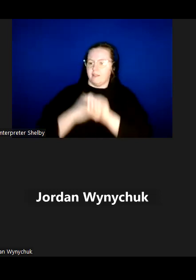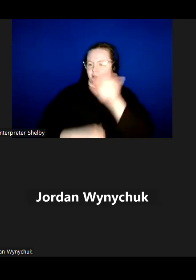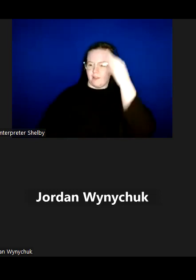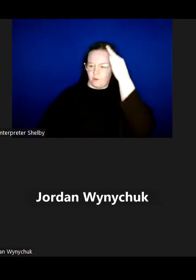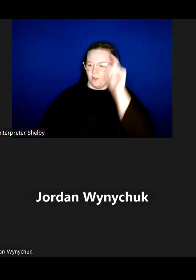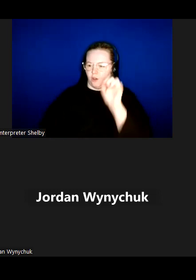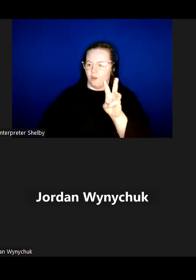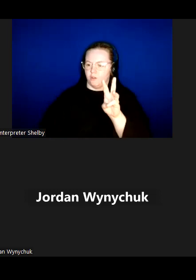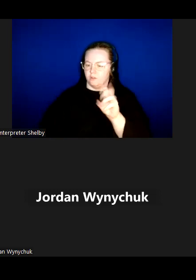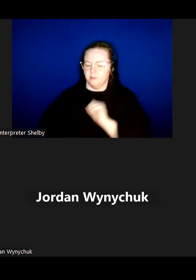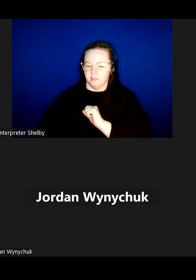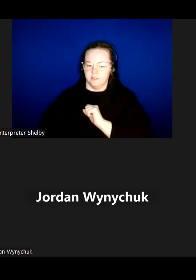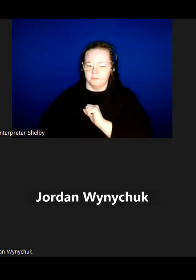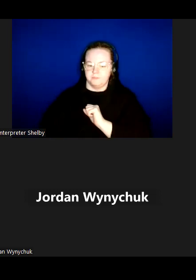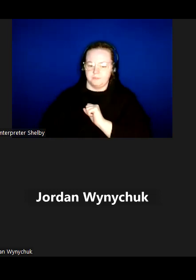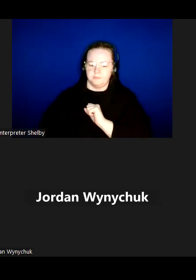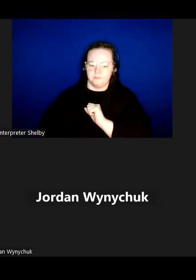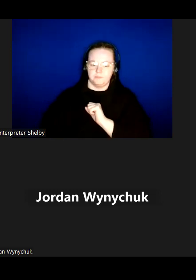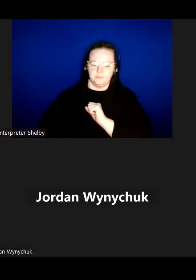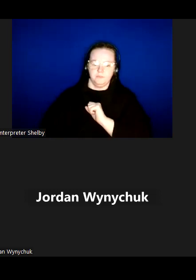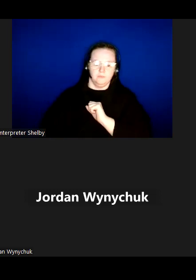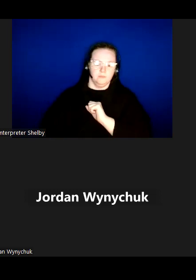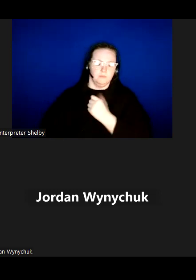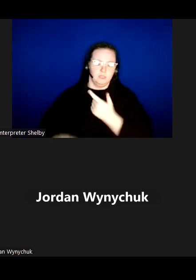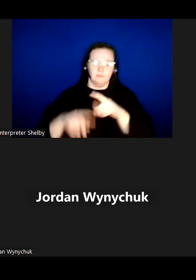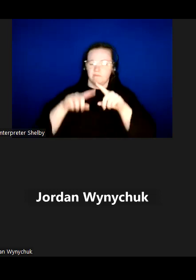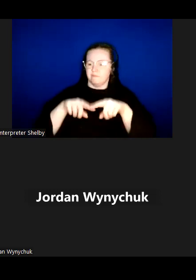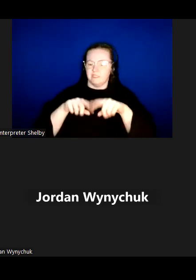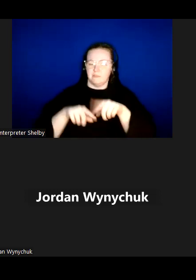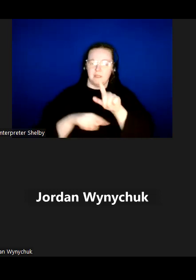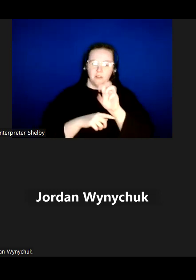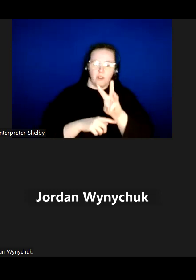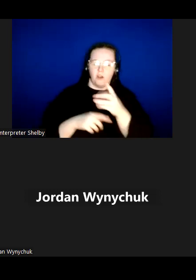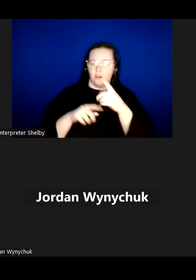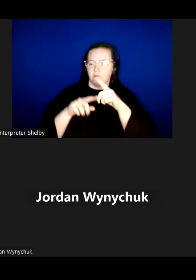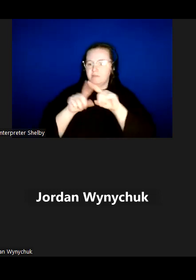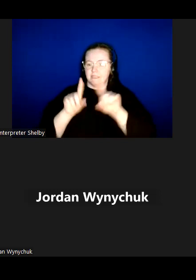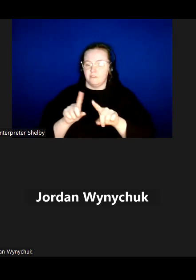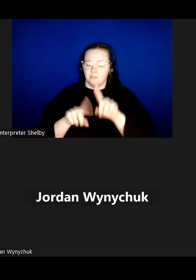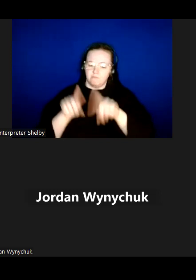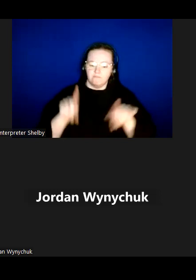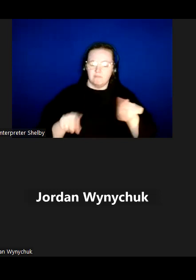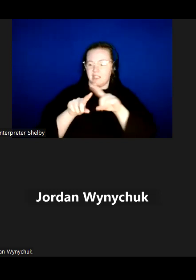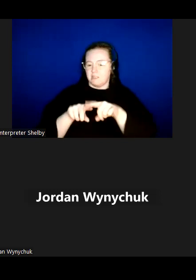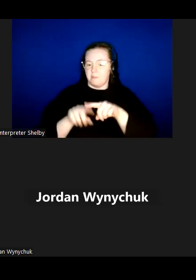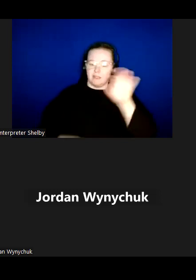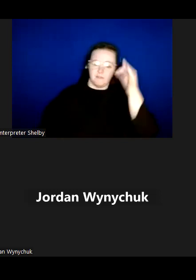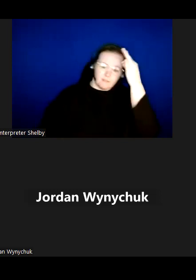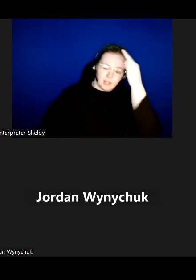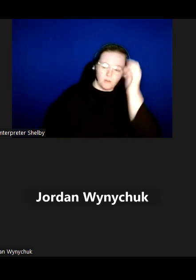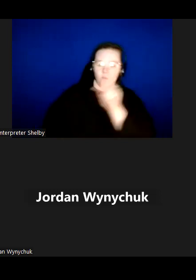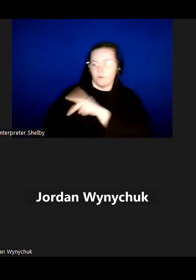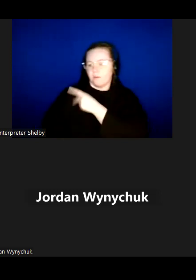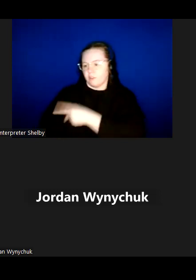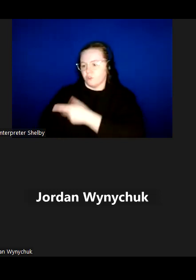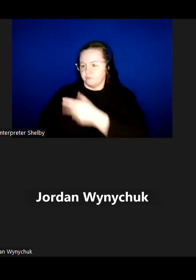law. So different laws apply on some, and it depends on if something is either federal or provincial jurisdiction.